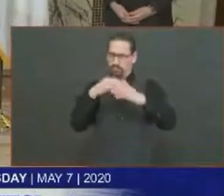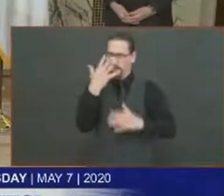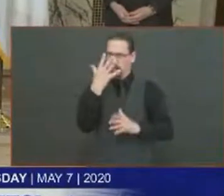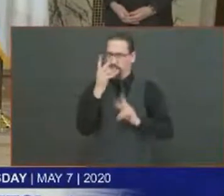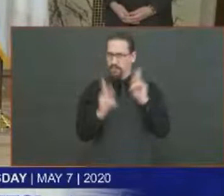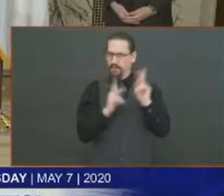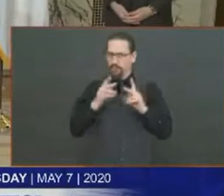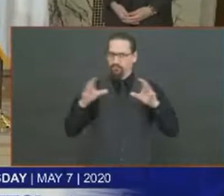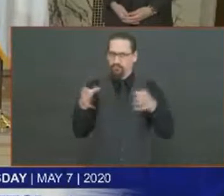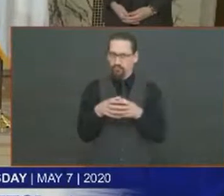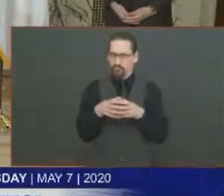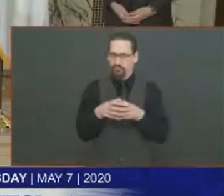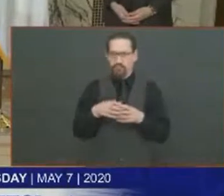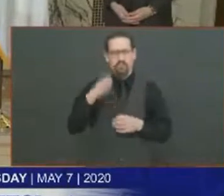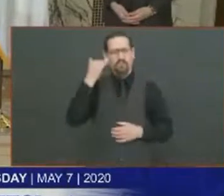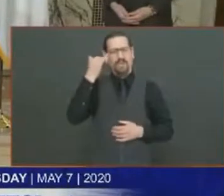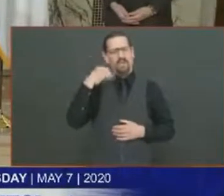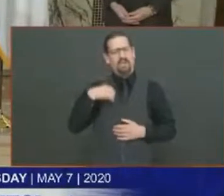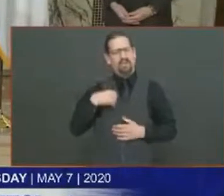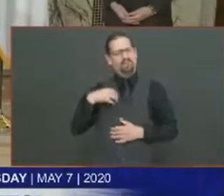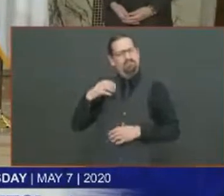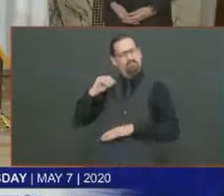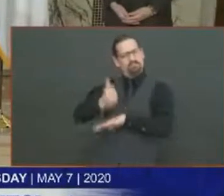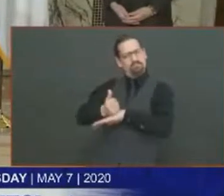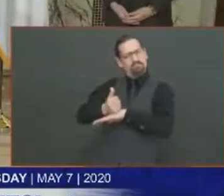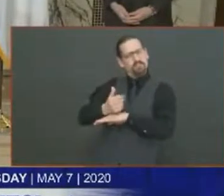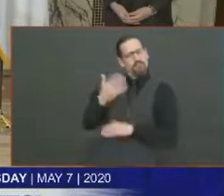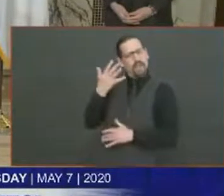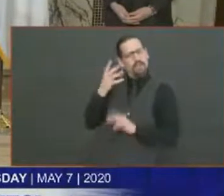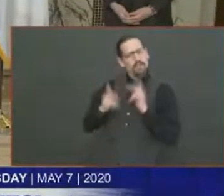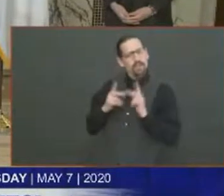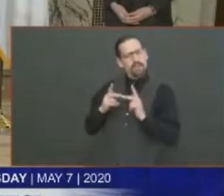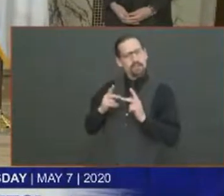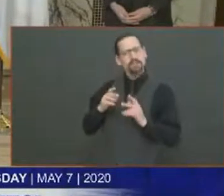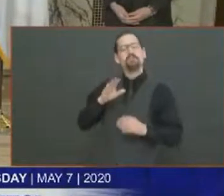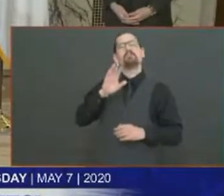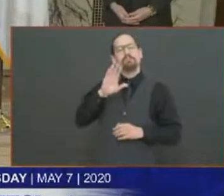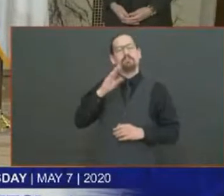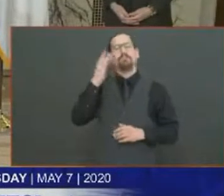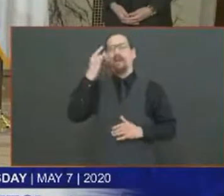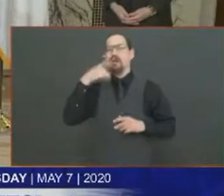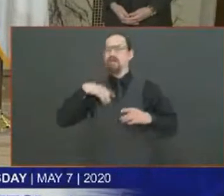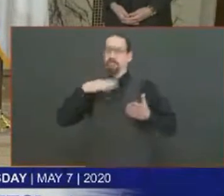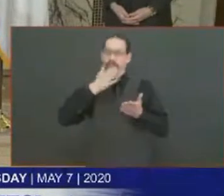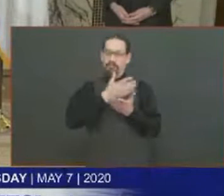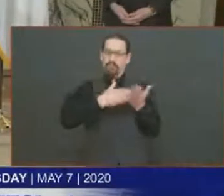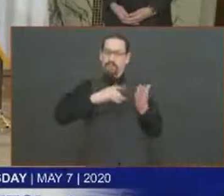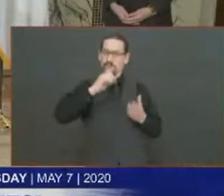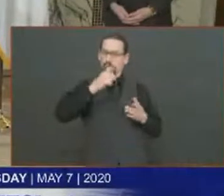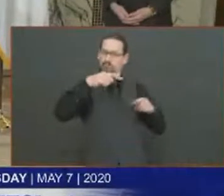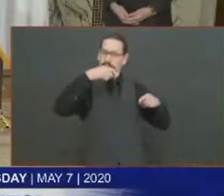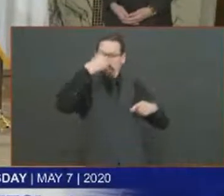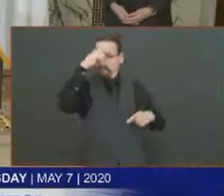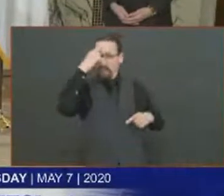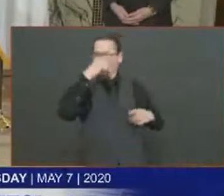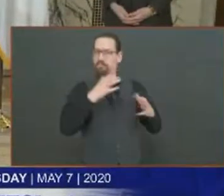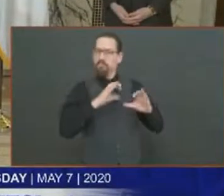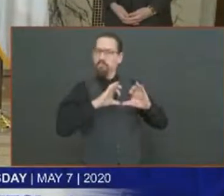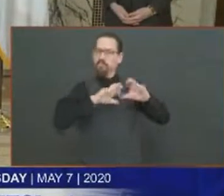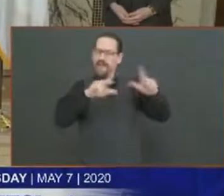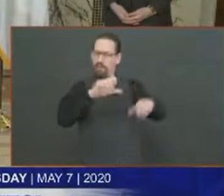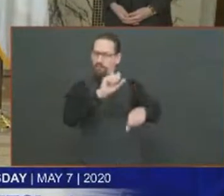reasons. 1, we're focusing on work, and in order to enable safe work, we need to keep our social gatherings